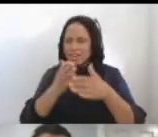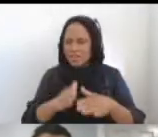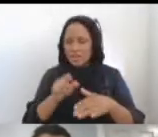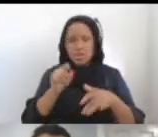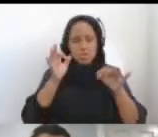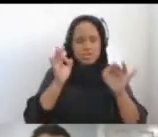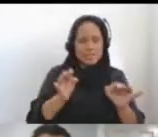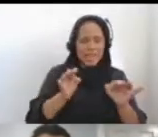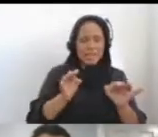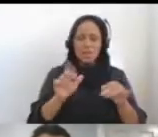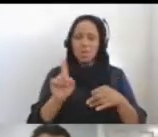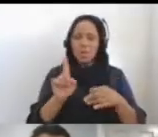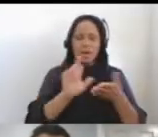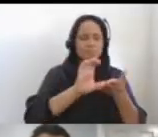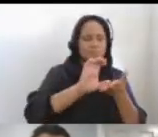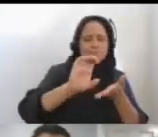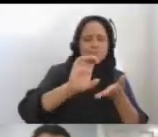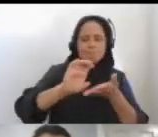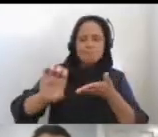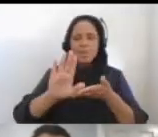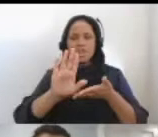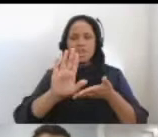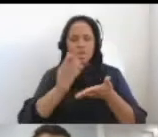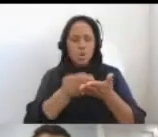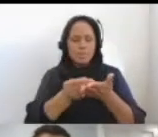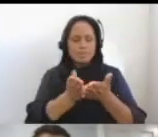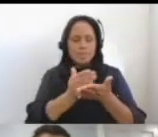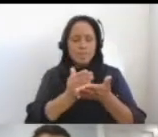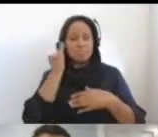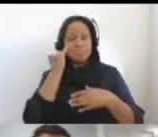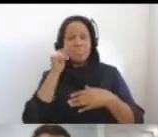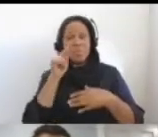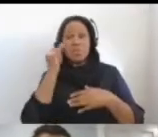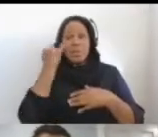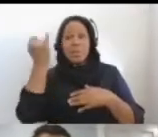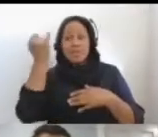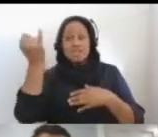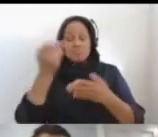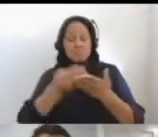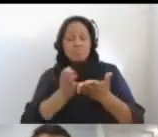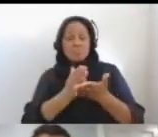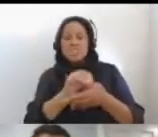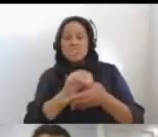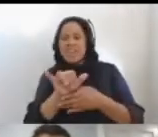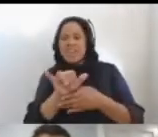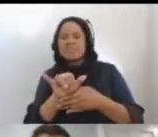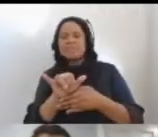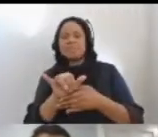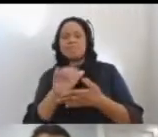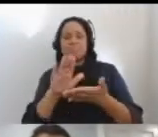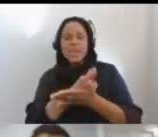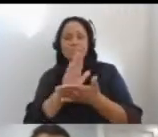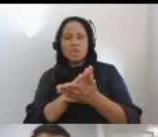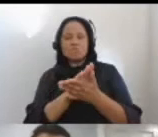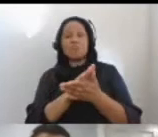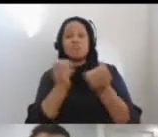budget. If you imagine the budget as an Excel sheet with a bunch of different categories, let's say, for example, you